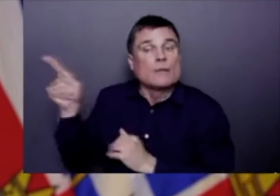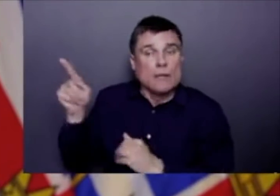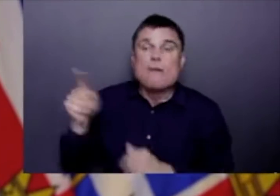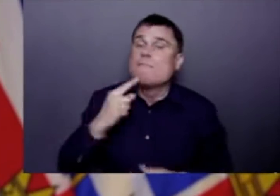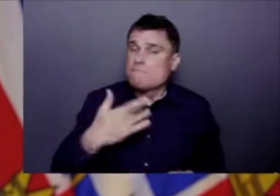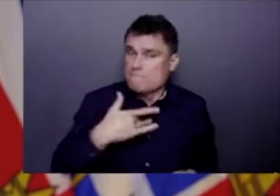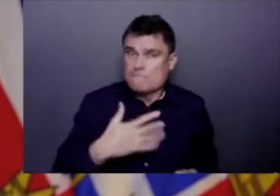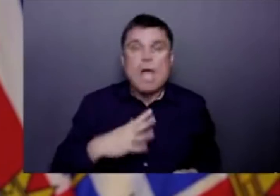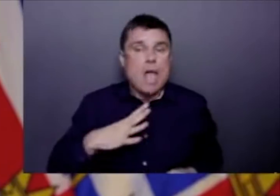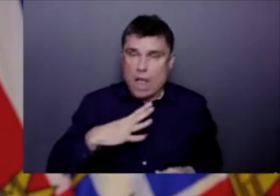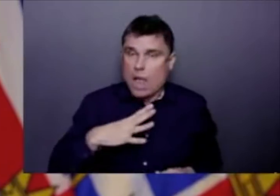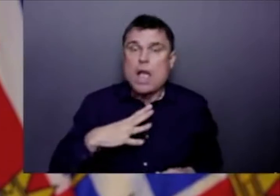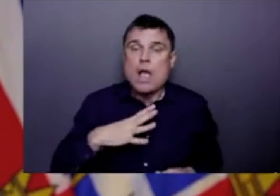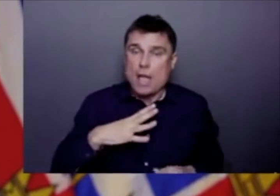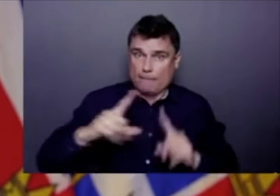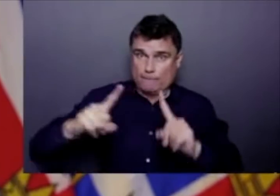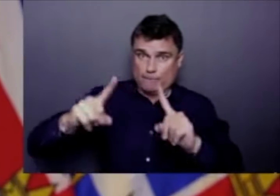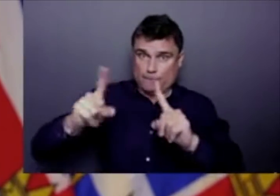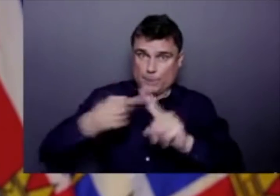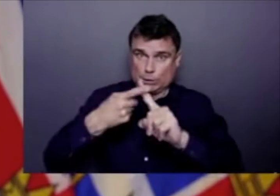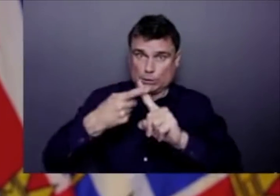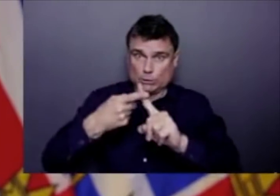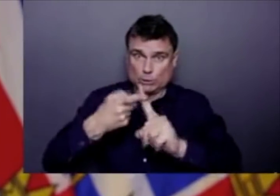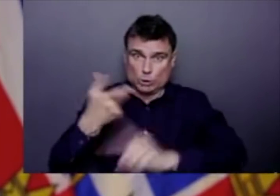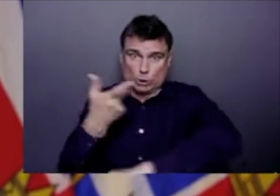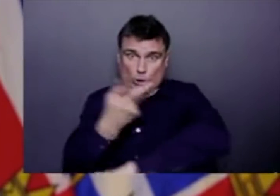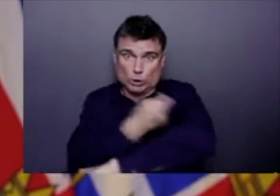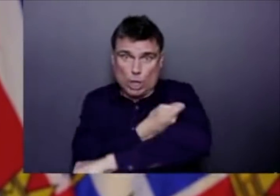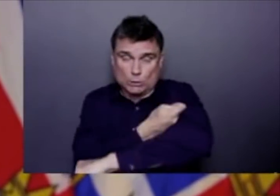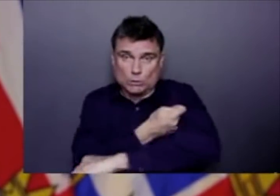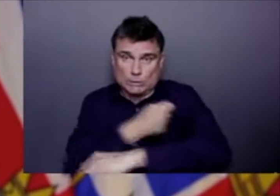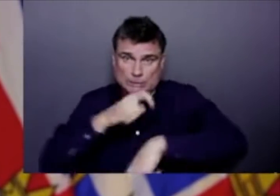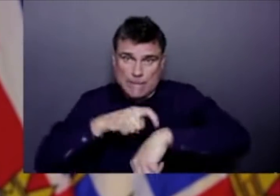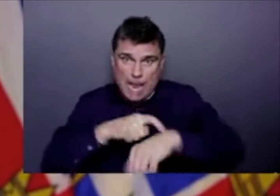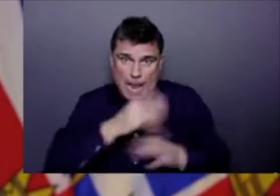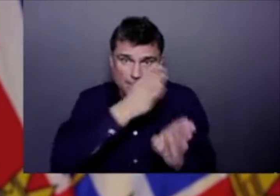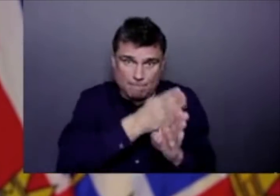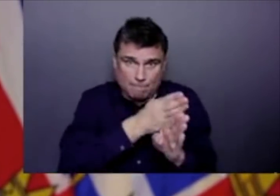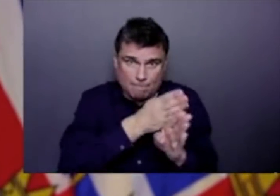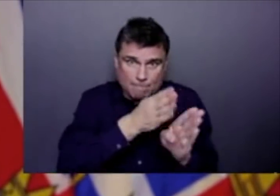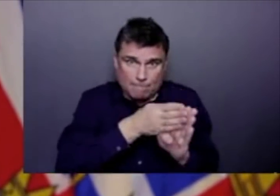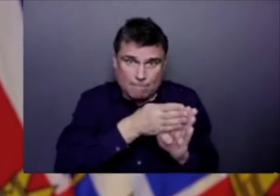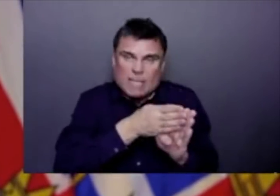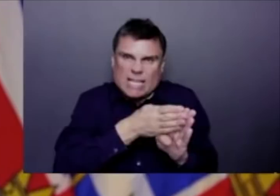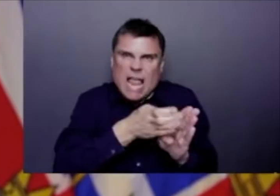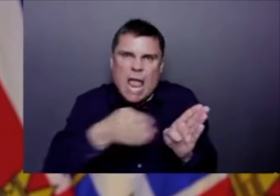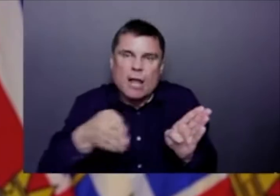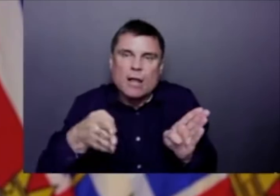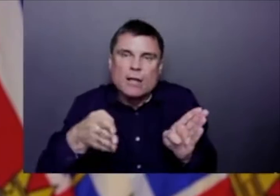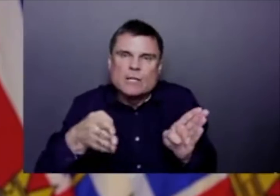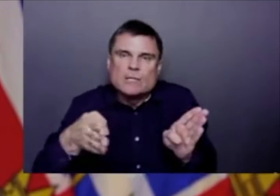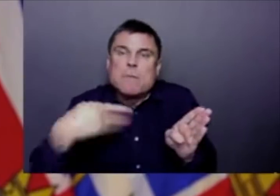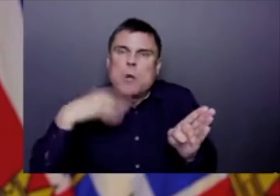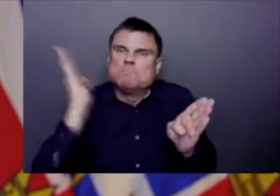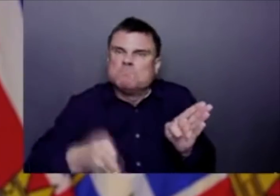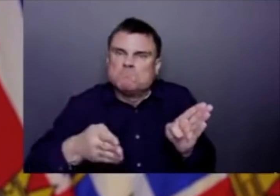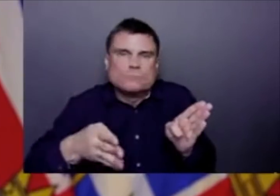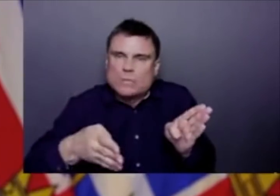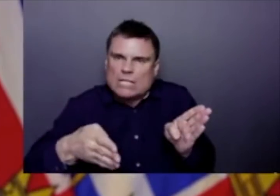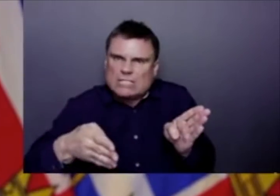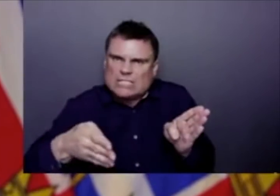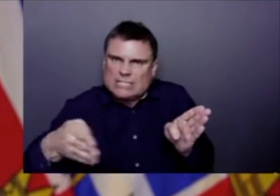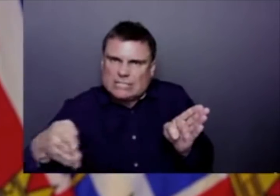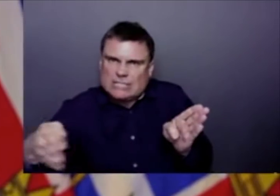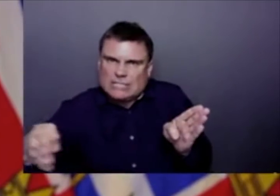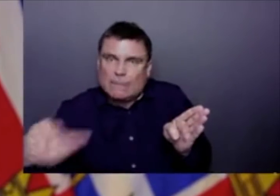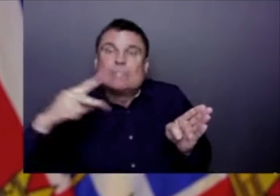anywhere between, the recommended period is 21 to 28 days, but there's no outside limit to that. And we have looked at